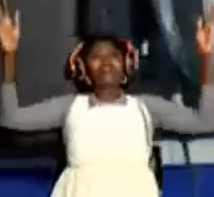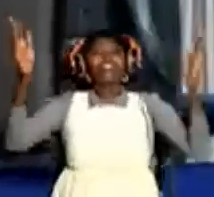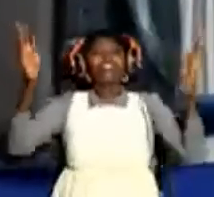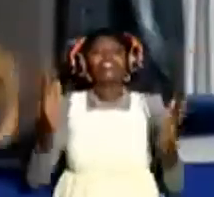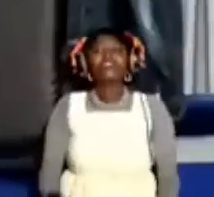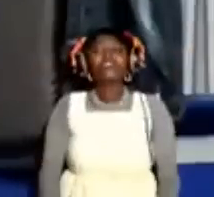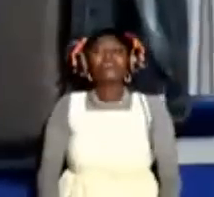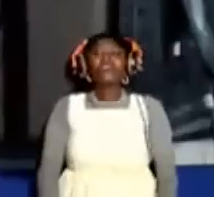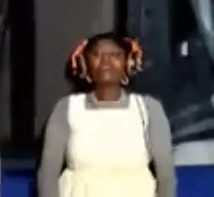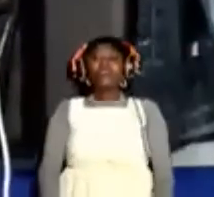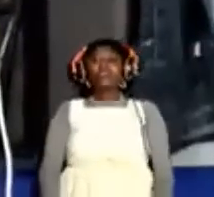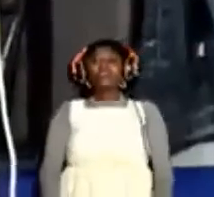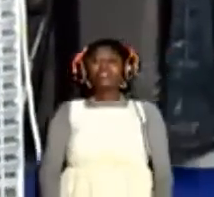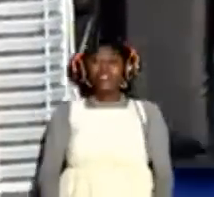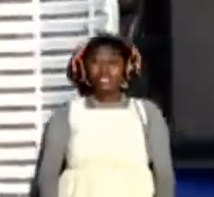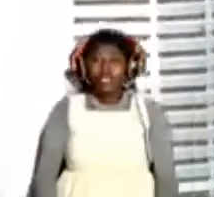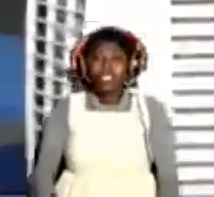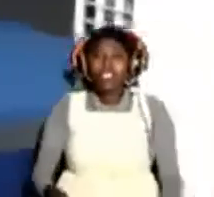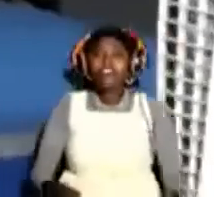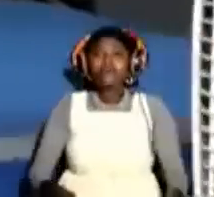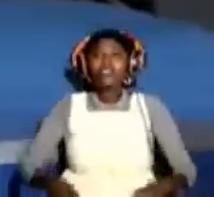Oluwajo.